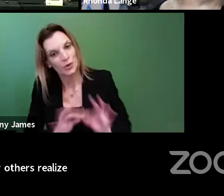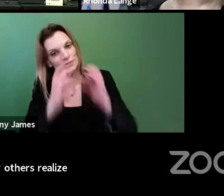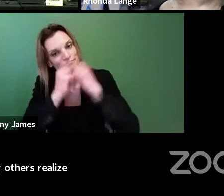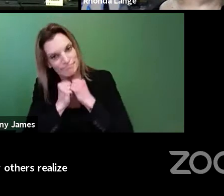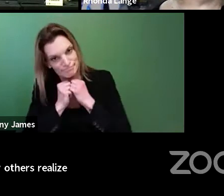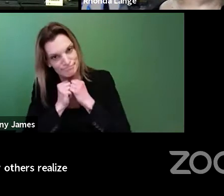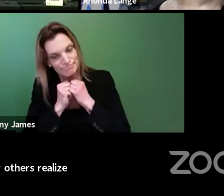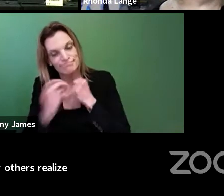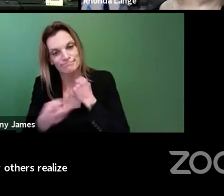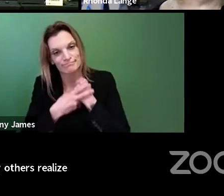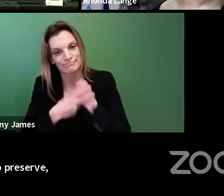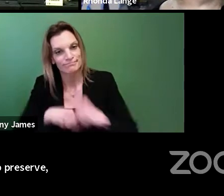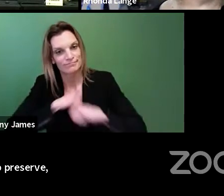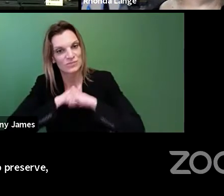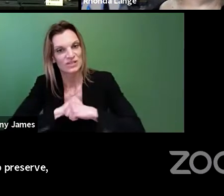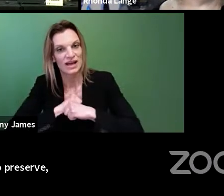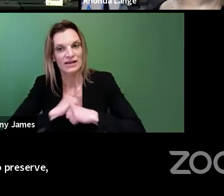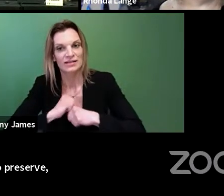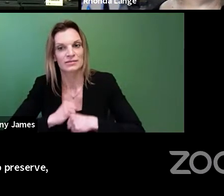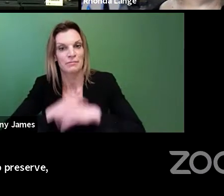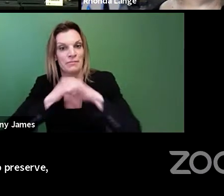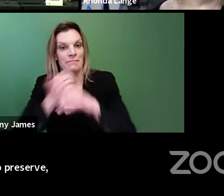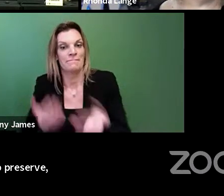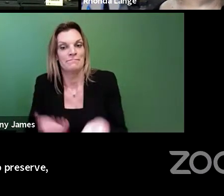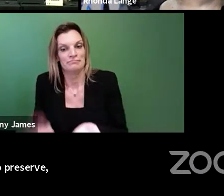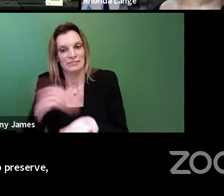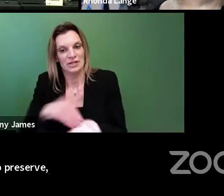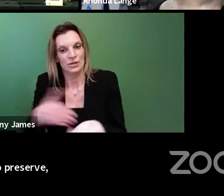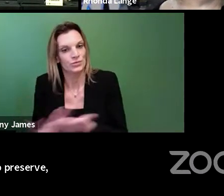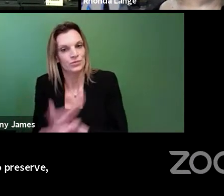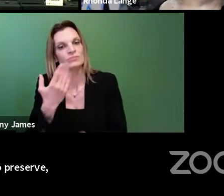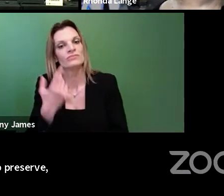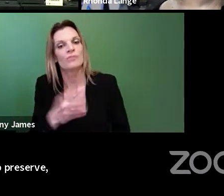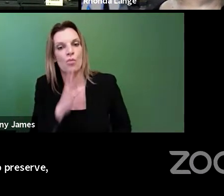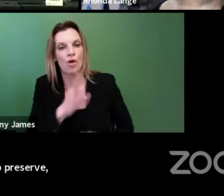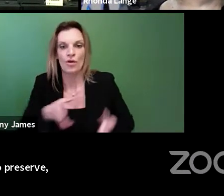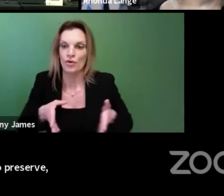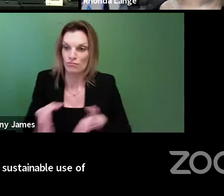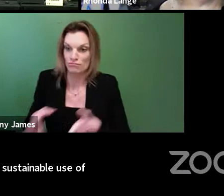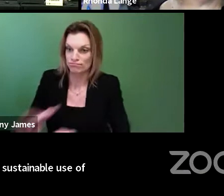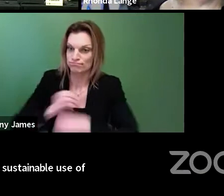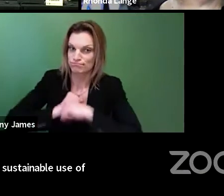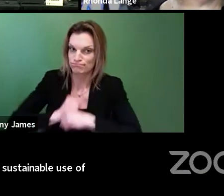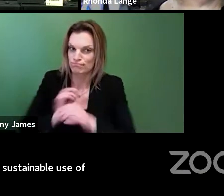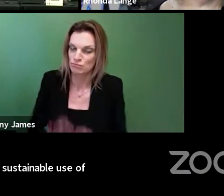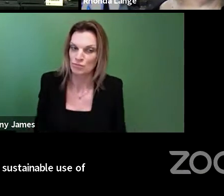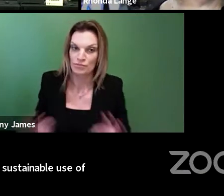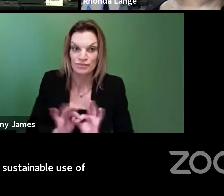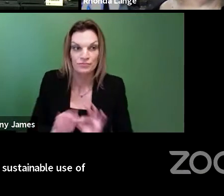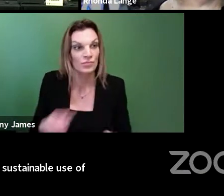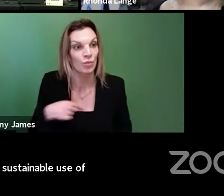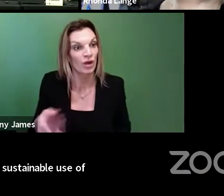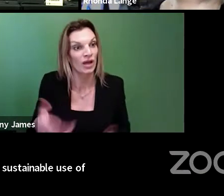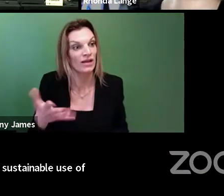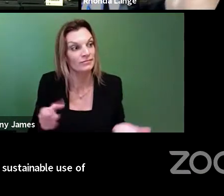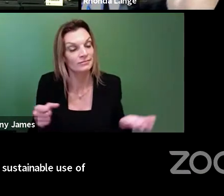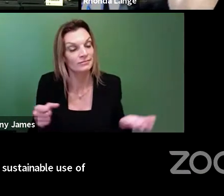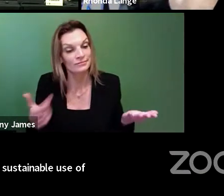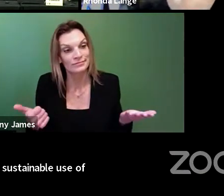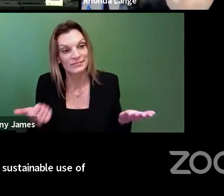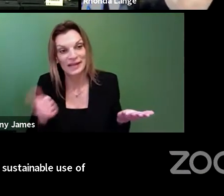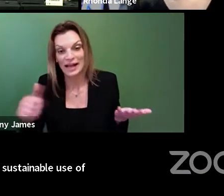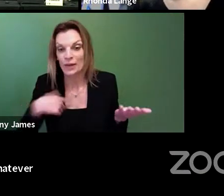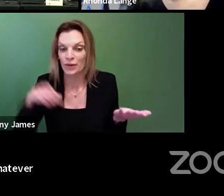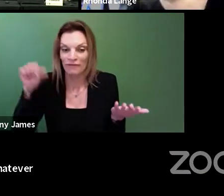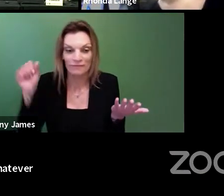and restore and keep sustainable use of our waterways. Whatever we flush, fill up,